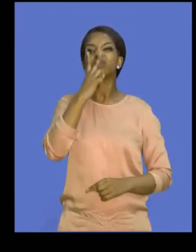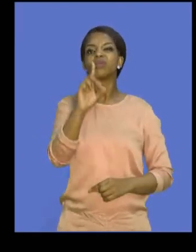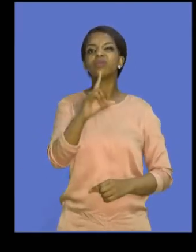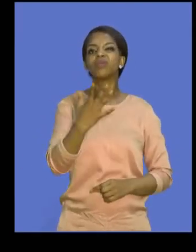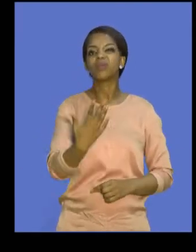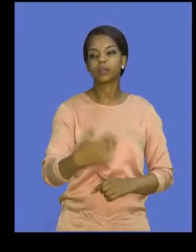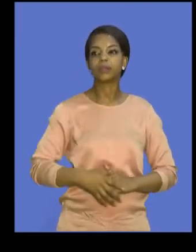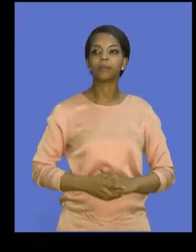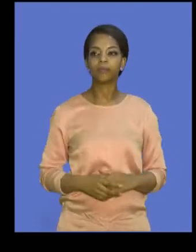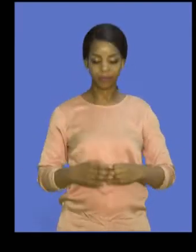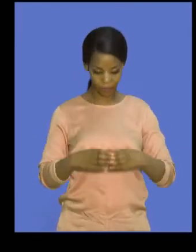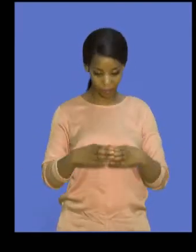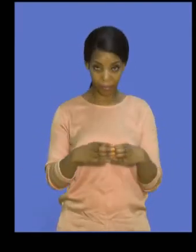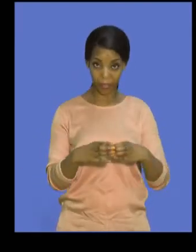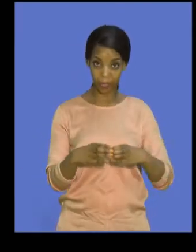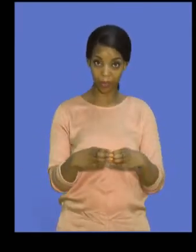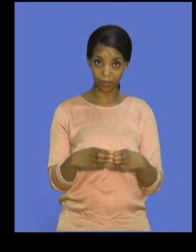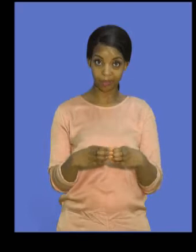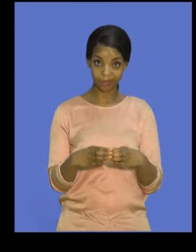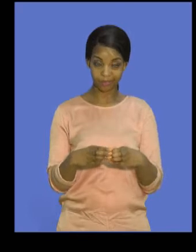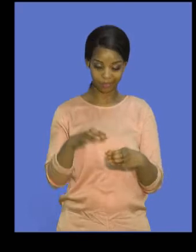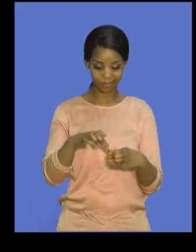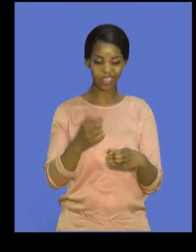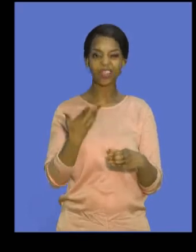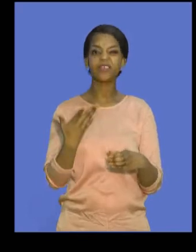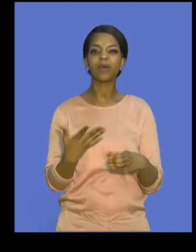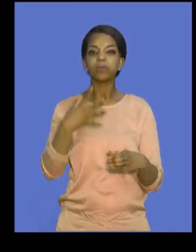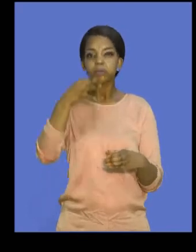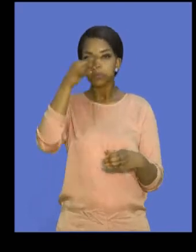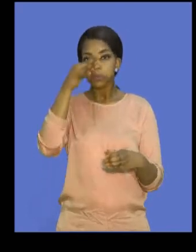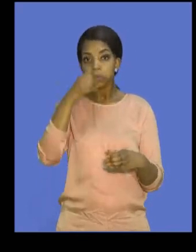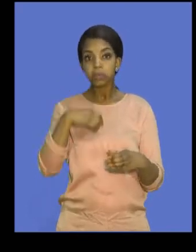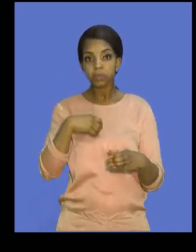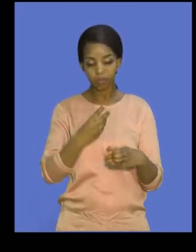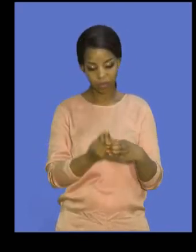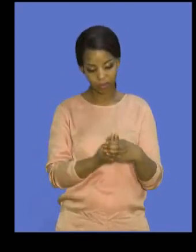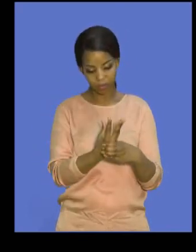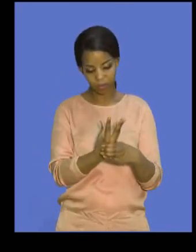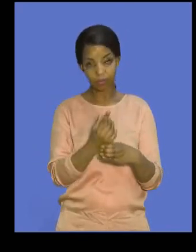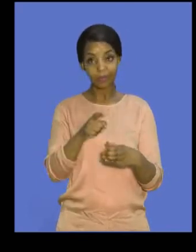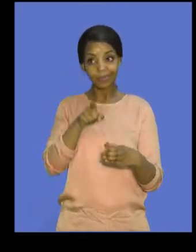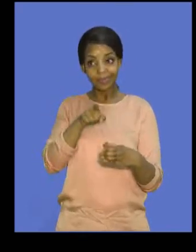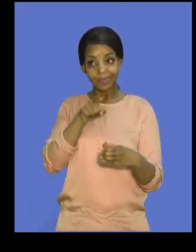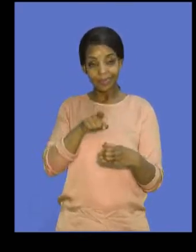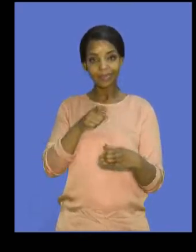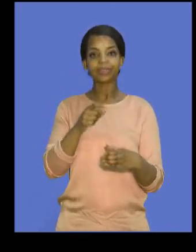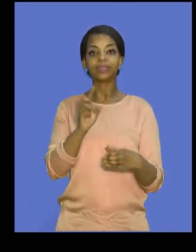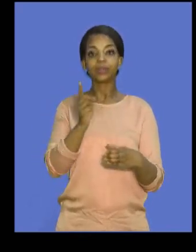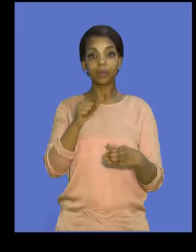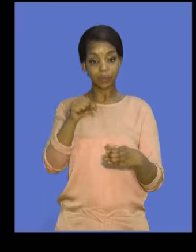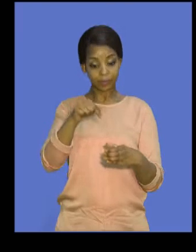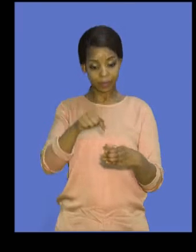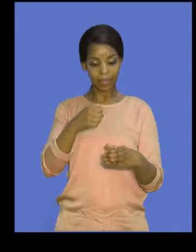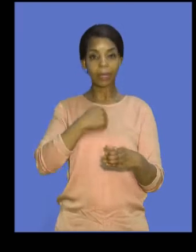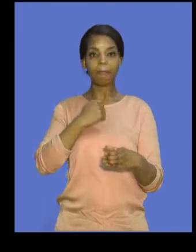a pot, right? And this is a plant pot. So initially, this is what I have as my plant there. And then